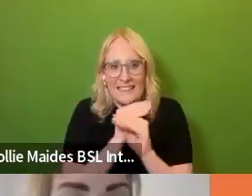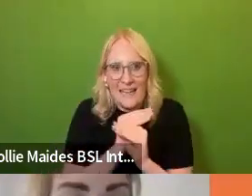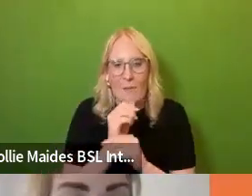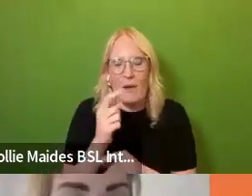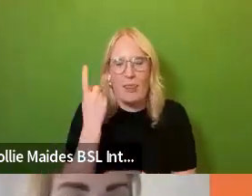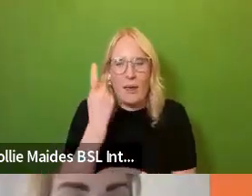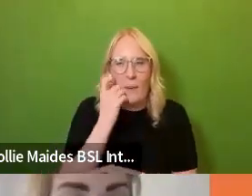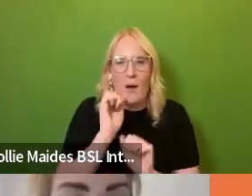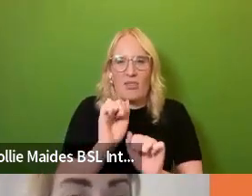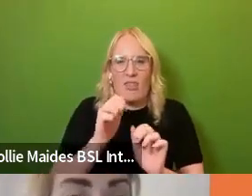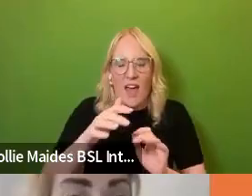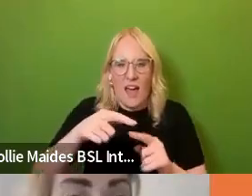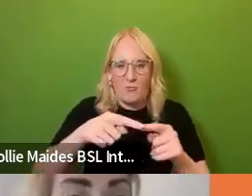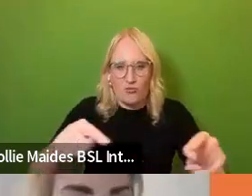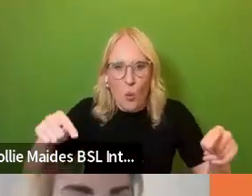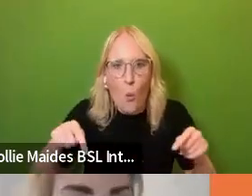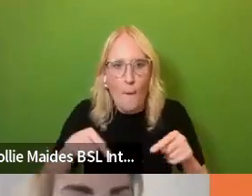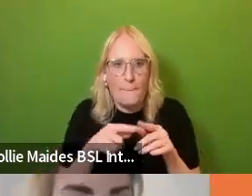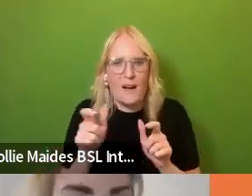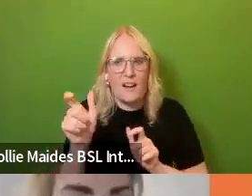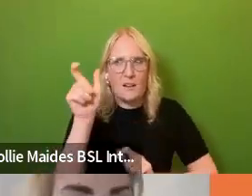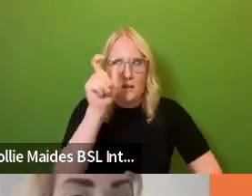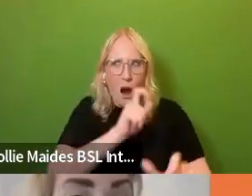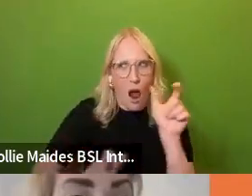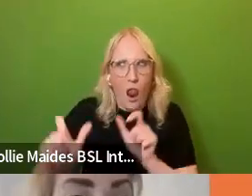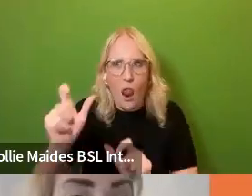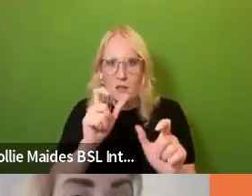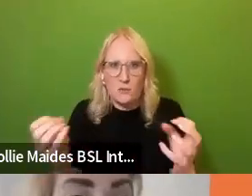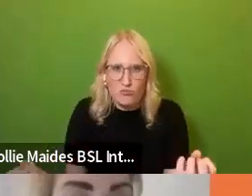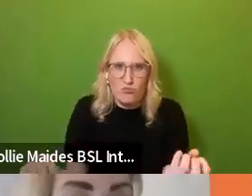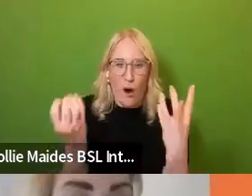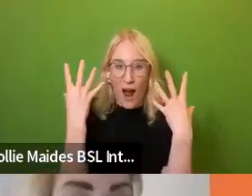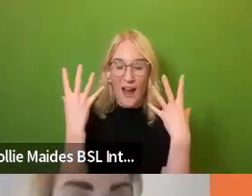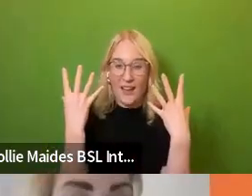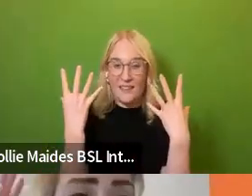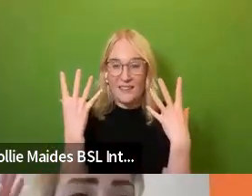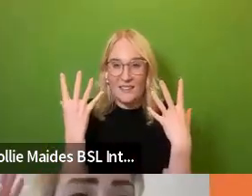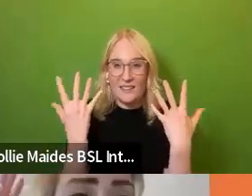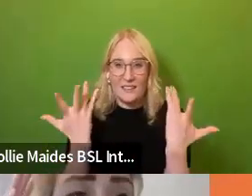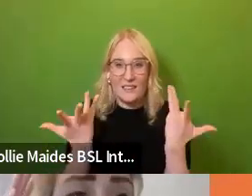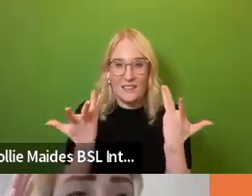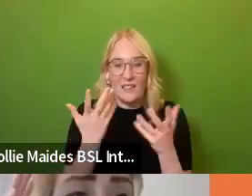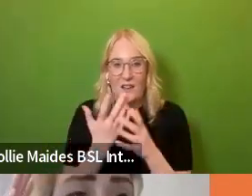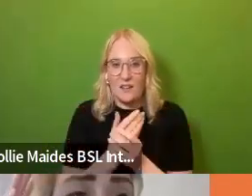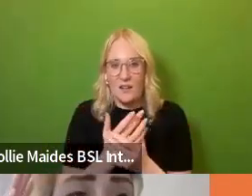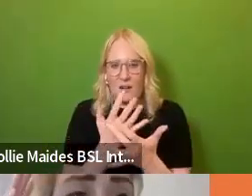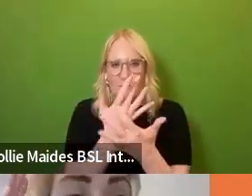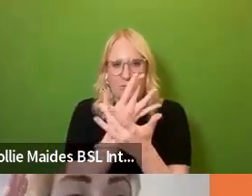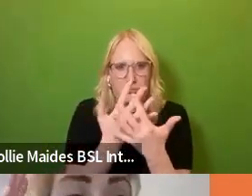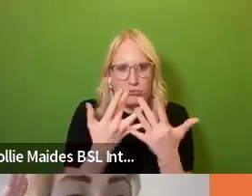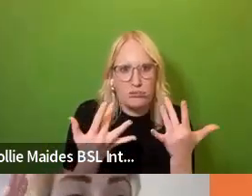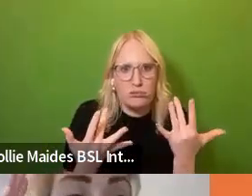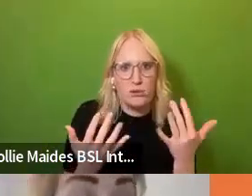space. Think about the colours. Is it quite bright? Is there lots of